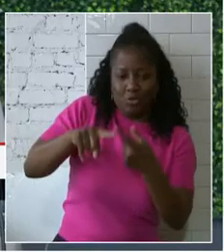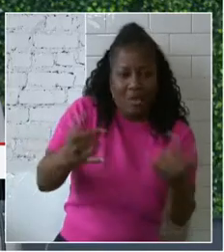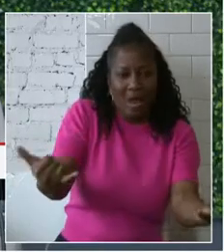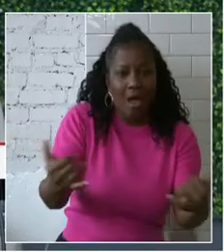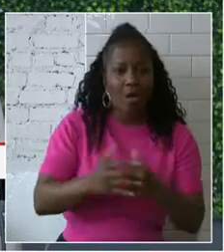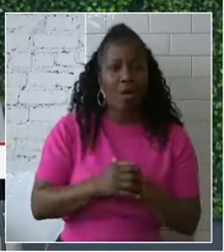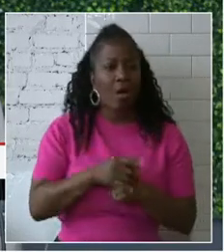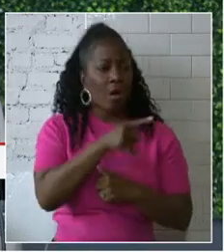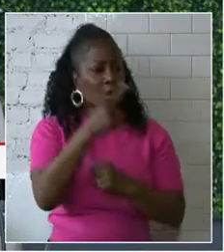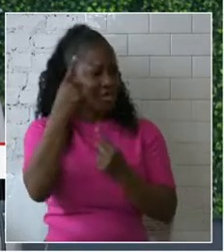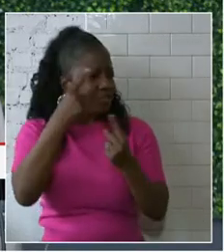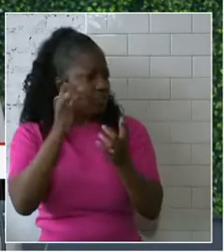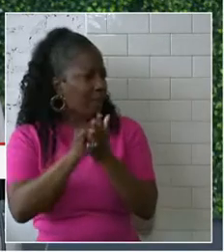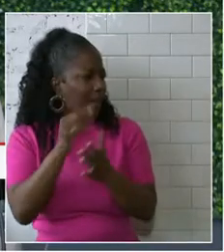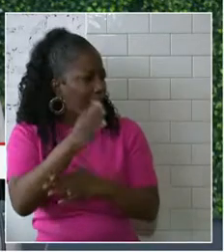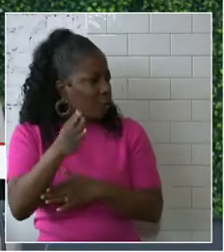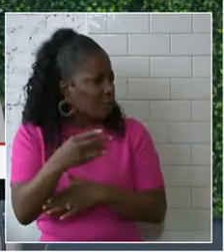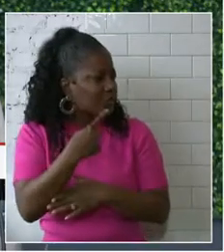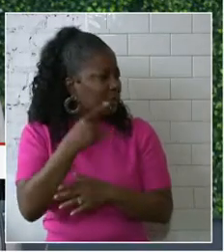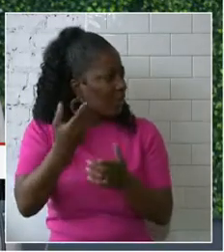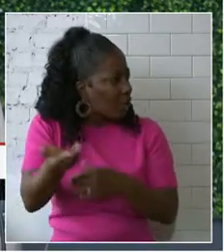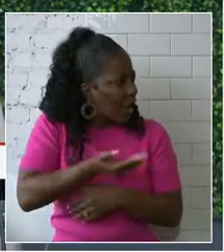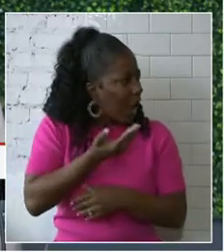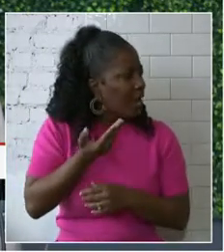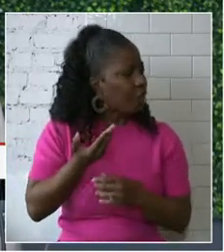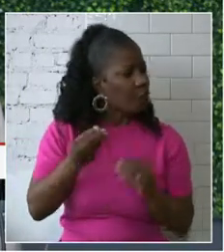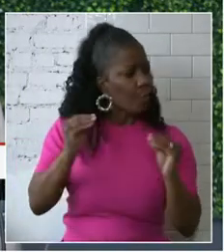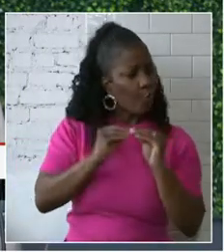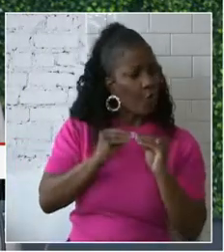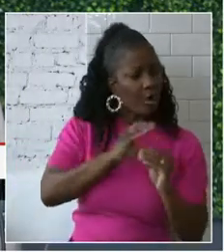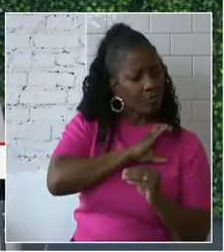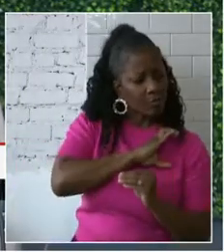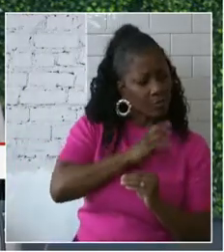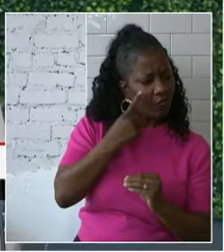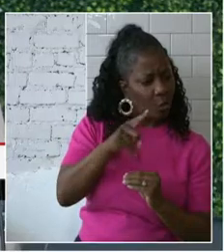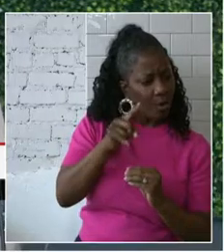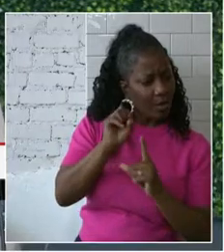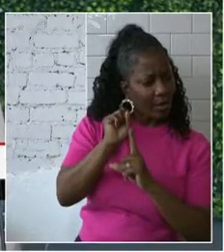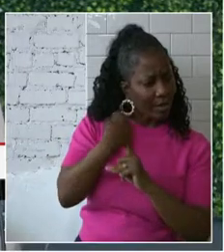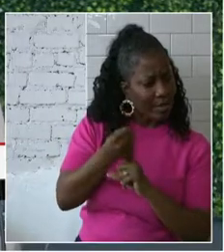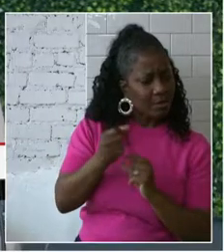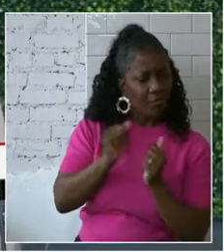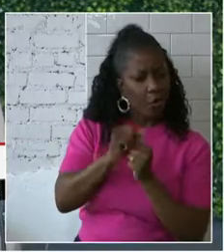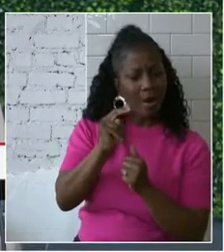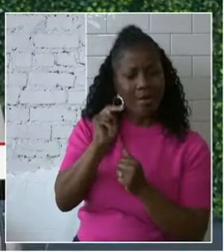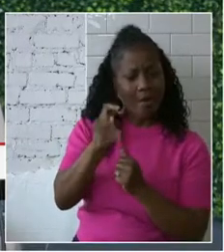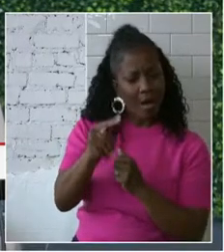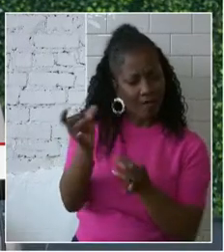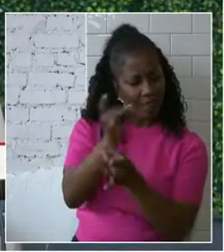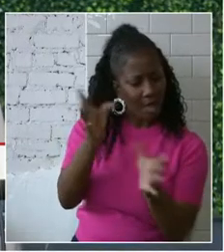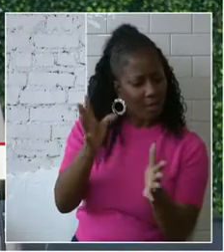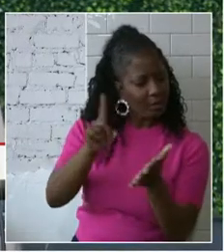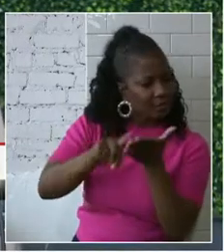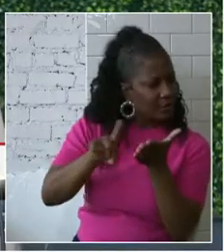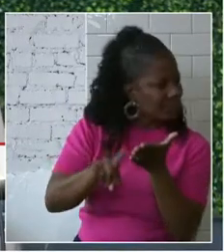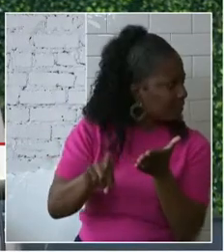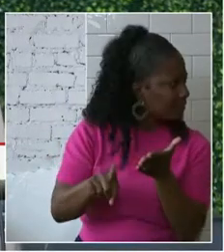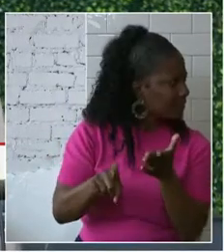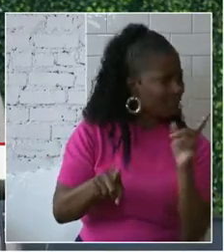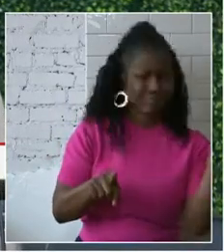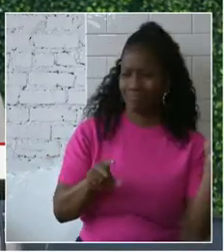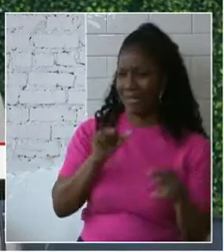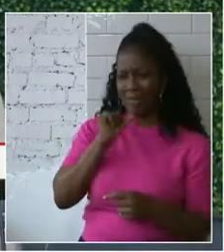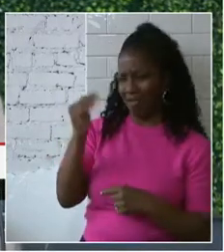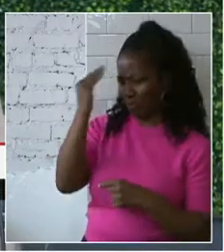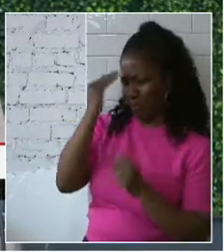Baltimore announced they were going to do in hiring civilians to assist cold cases, nonviolent investigations, and other police? I'm not